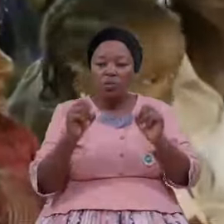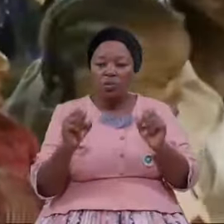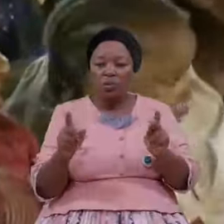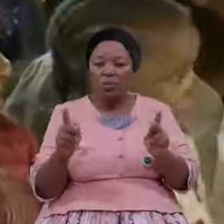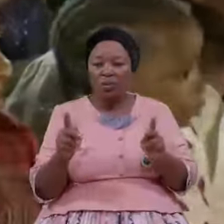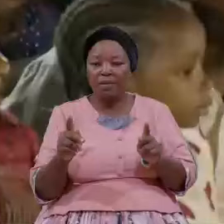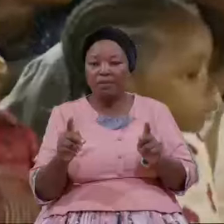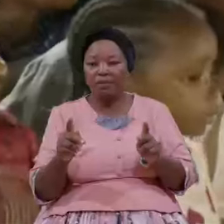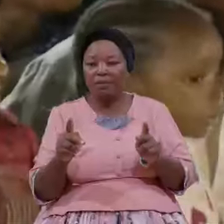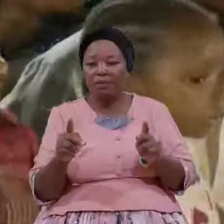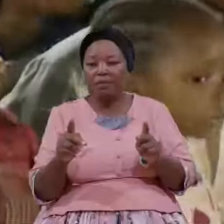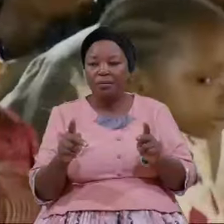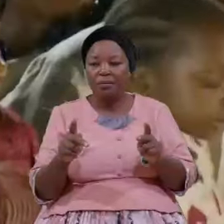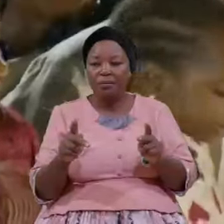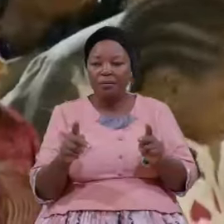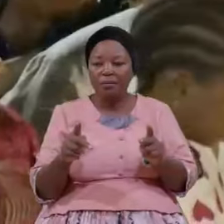I know